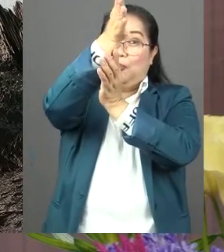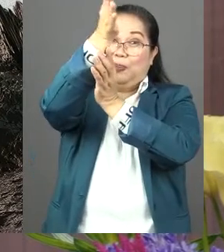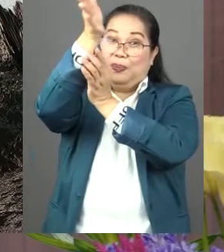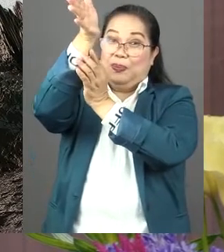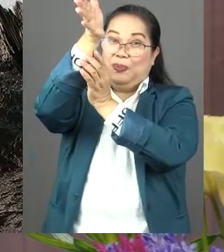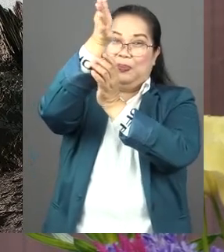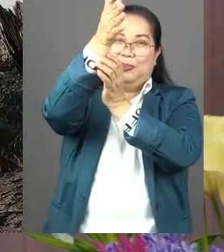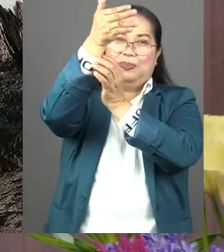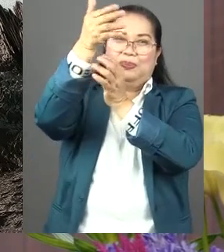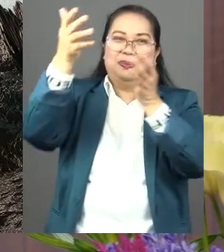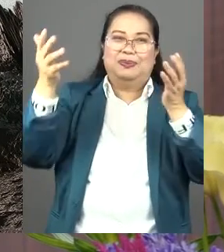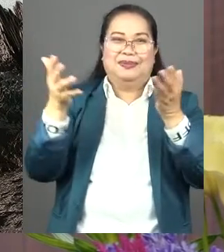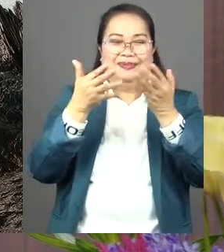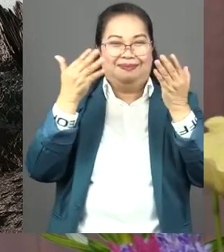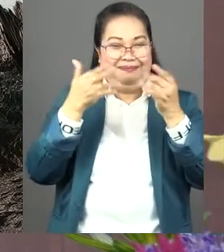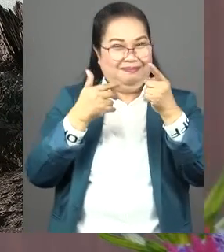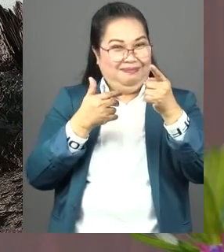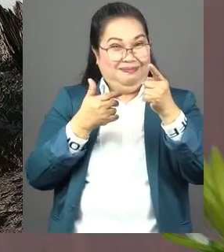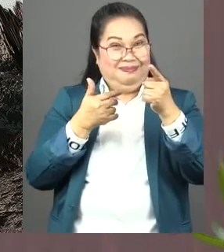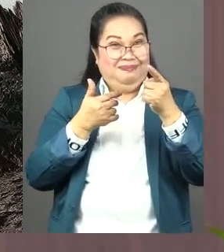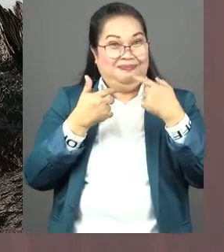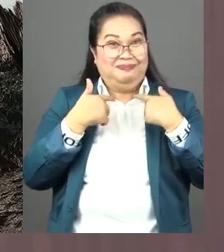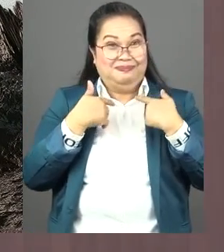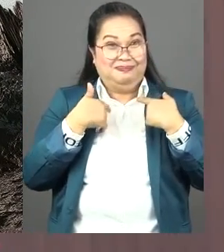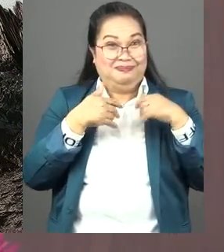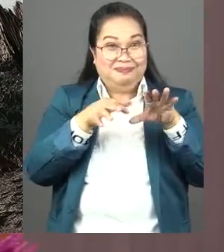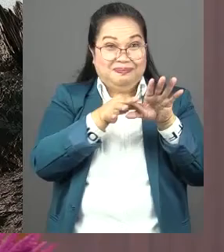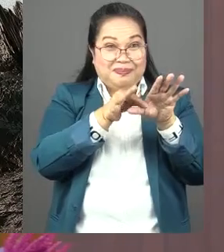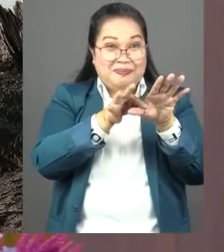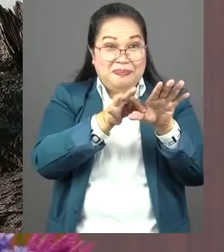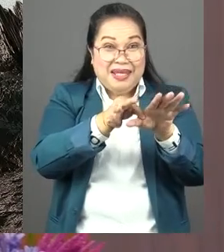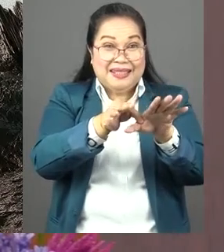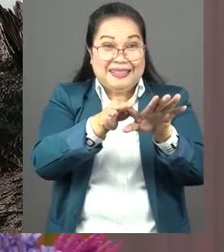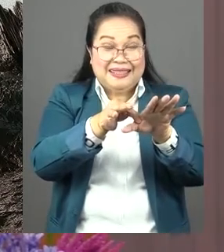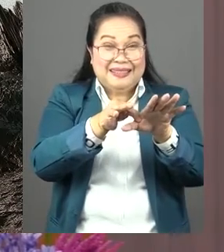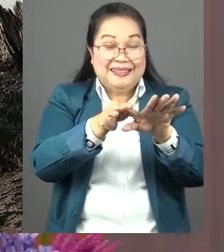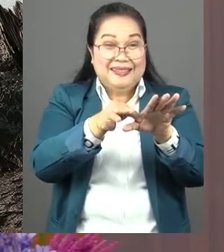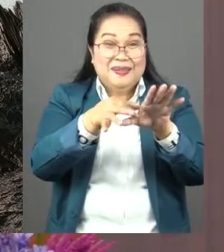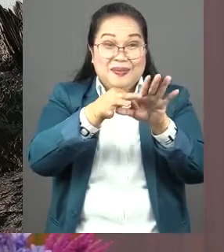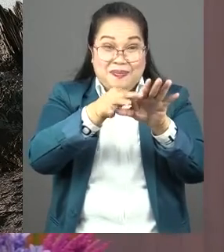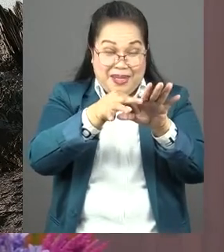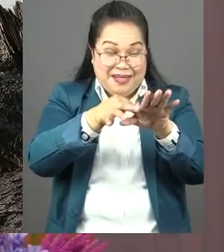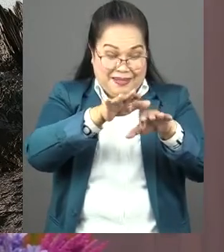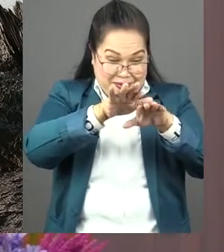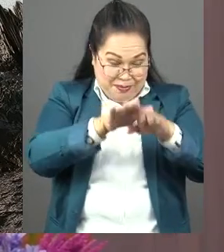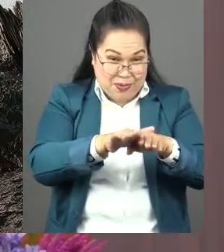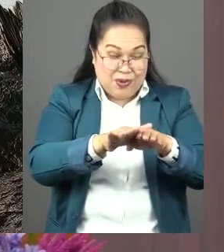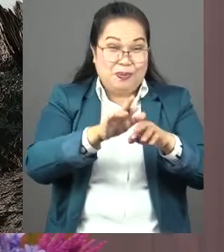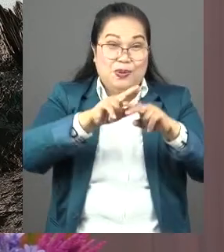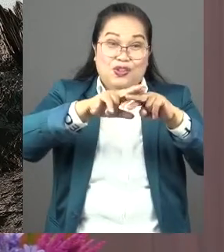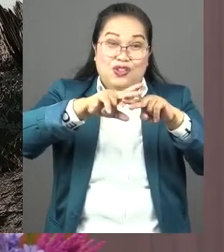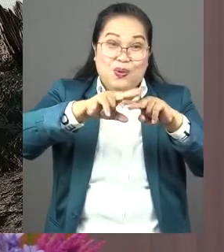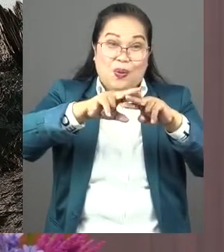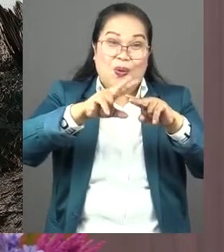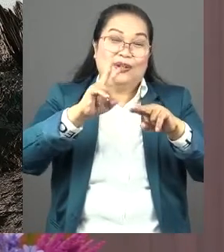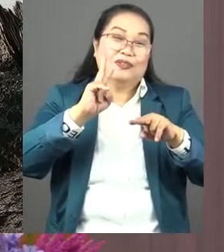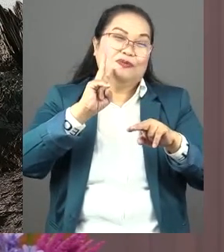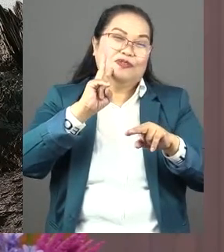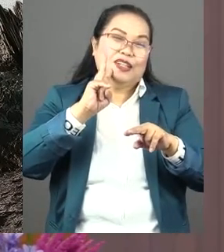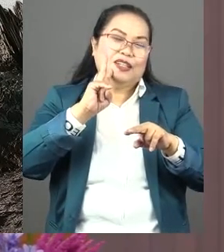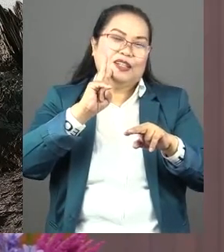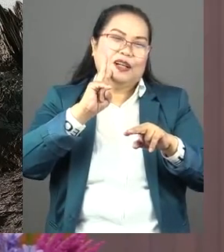two, have you ever soaked or marinated meat overnight in your refrigerator? You know, you put salt,